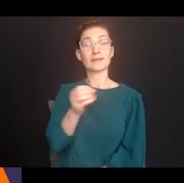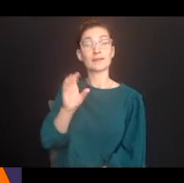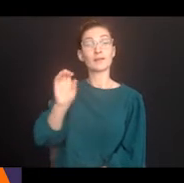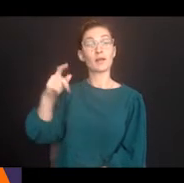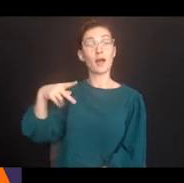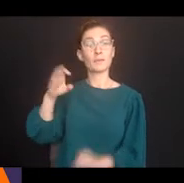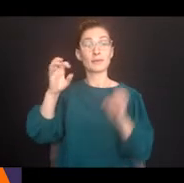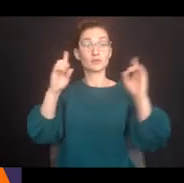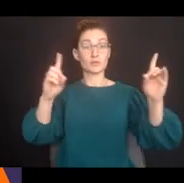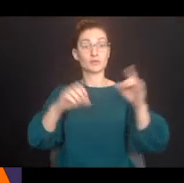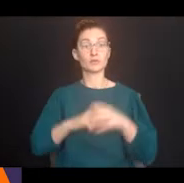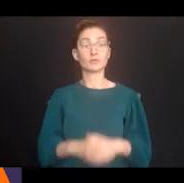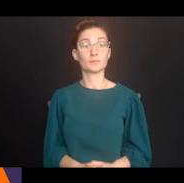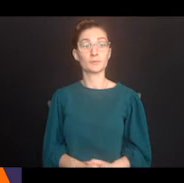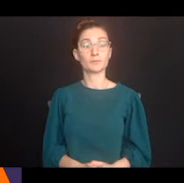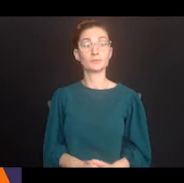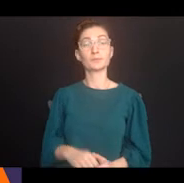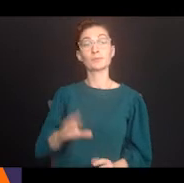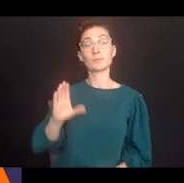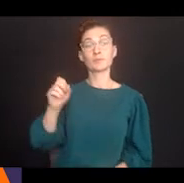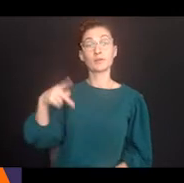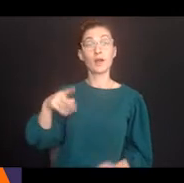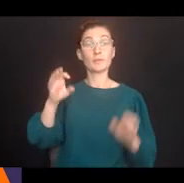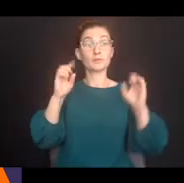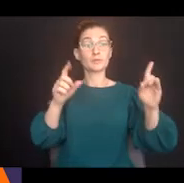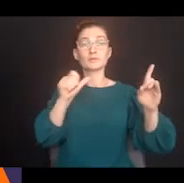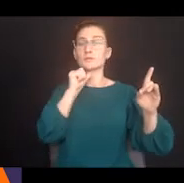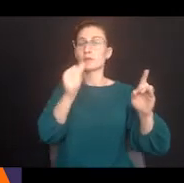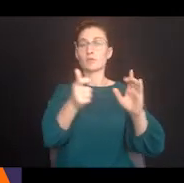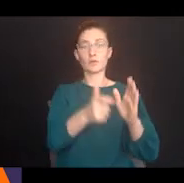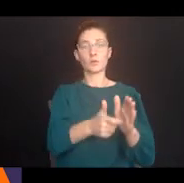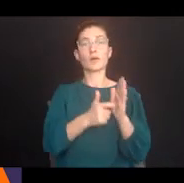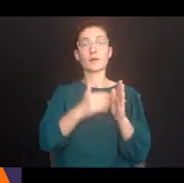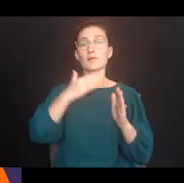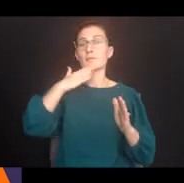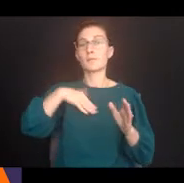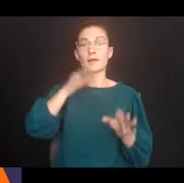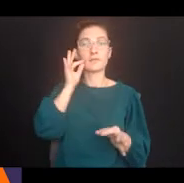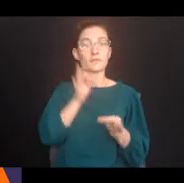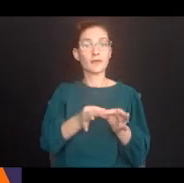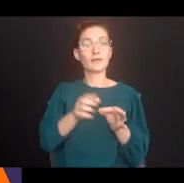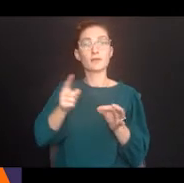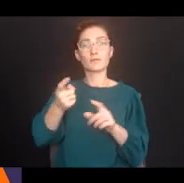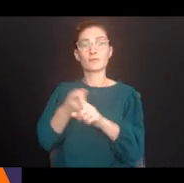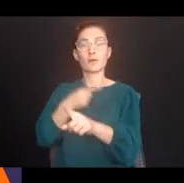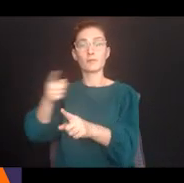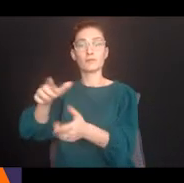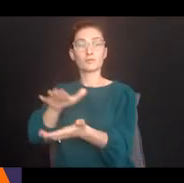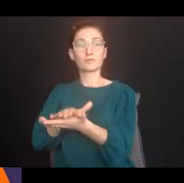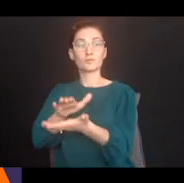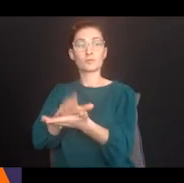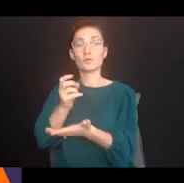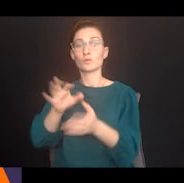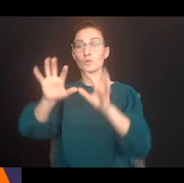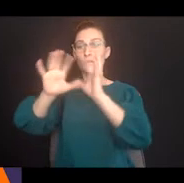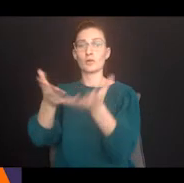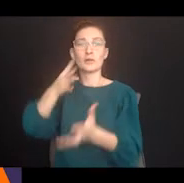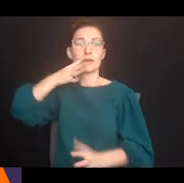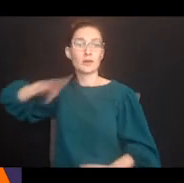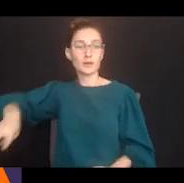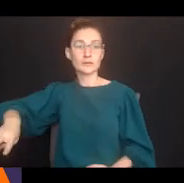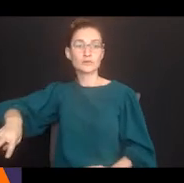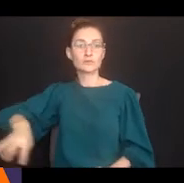COVID-19 and compensatory education. Compensatory education does not require bad faith on behalf of the schools or gross